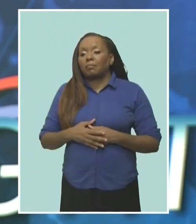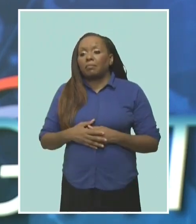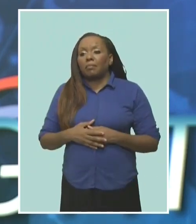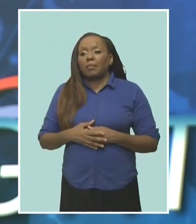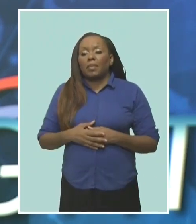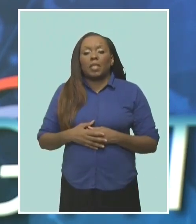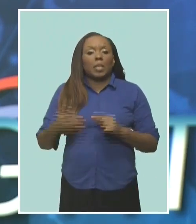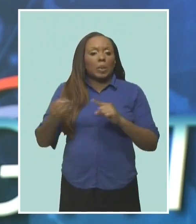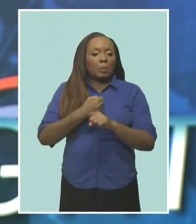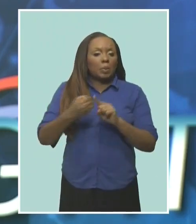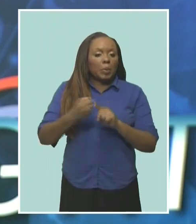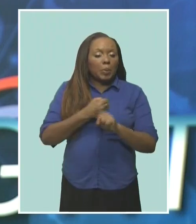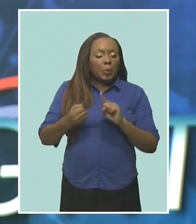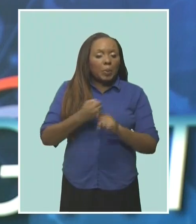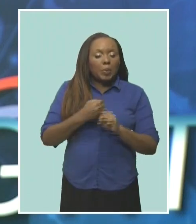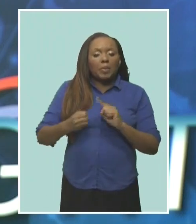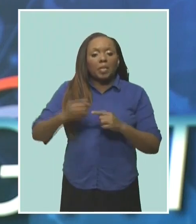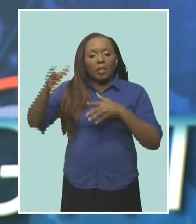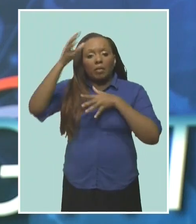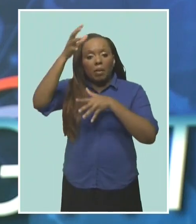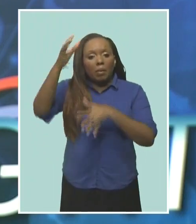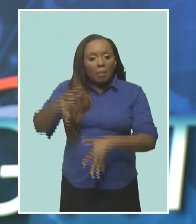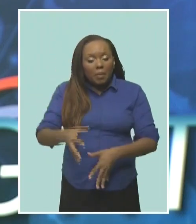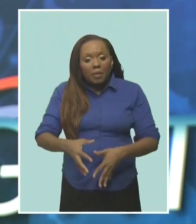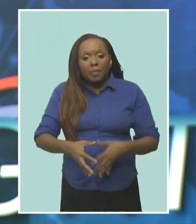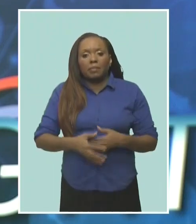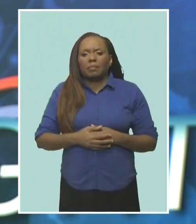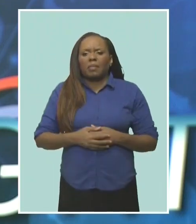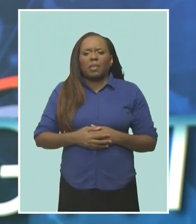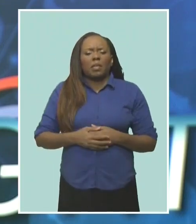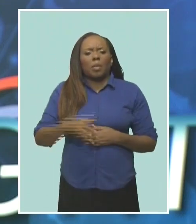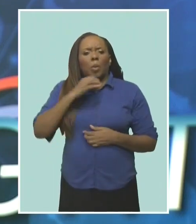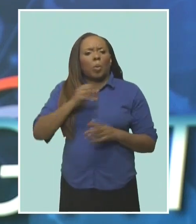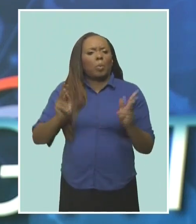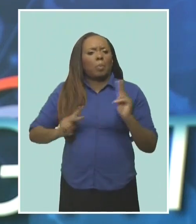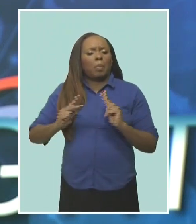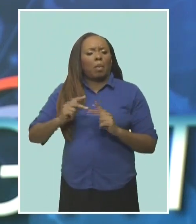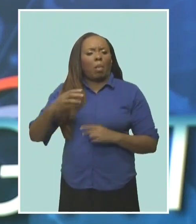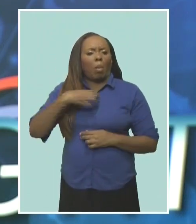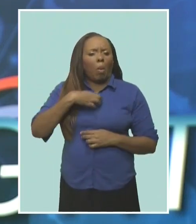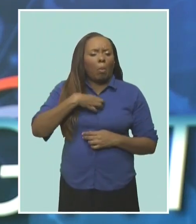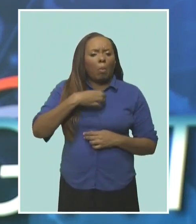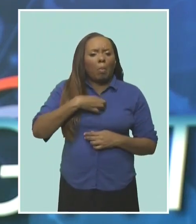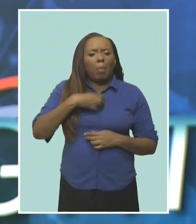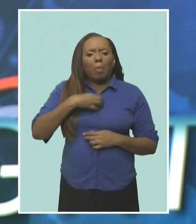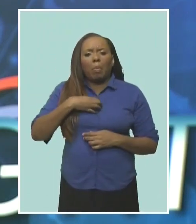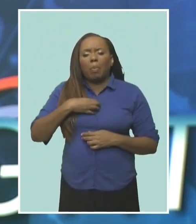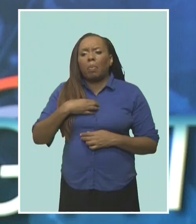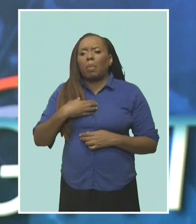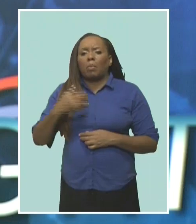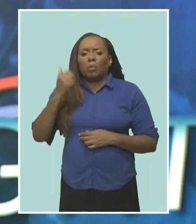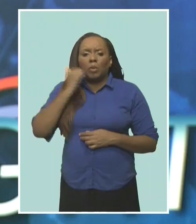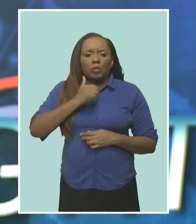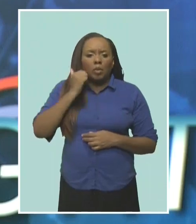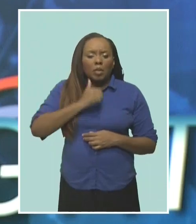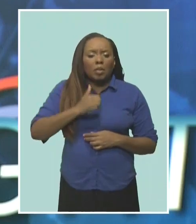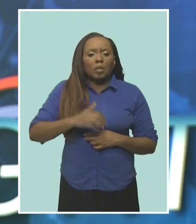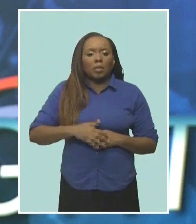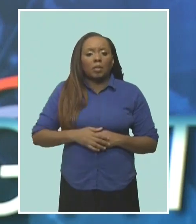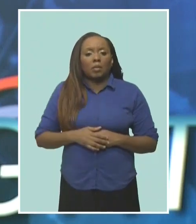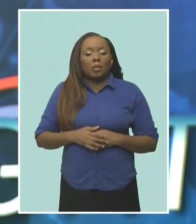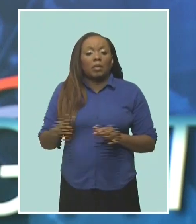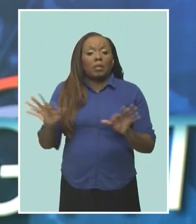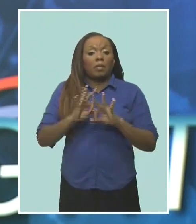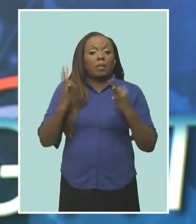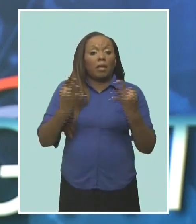Ministry of Elder Affairs and People Empowerment on a daily basis. Elder Care Advisor in that ministry, Cynthia Ford, wants families to